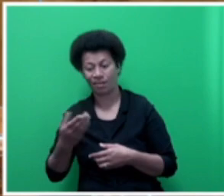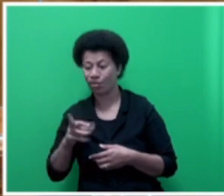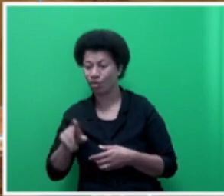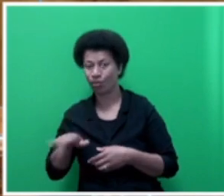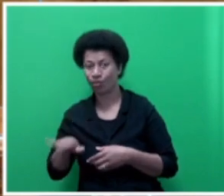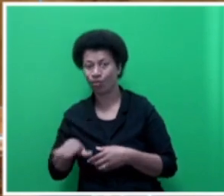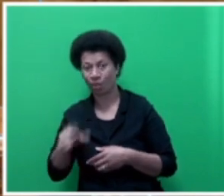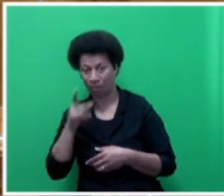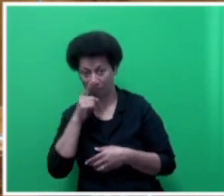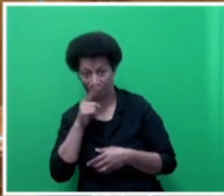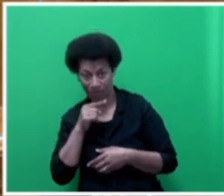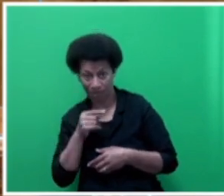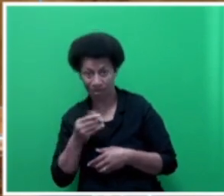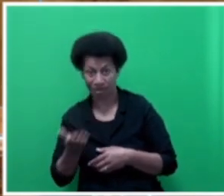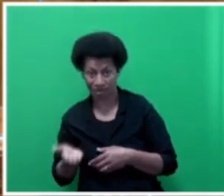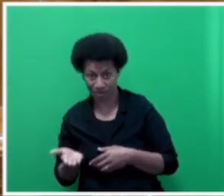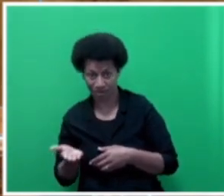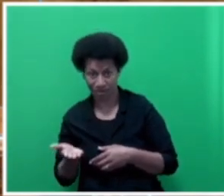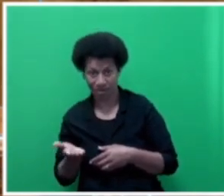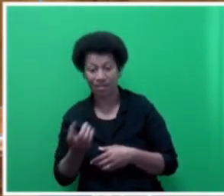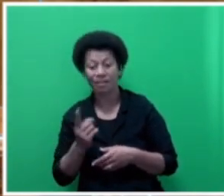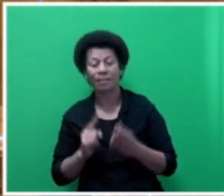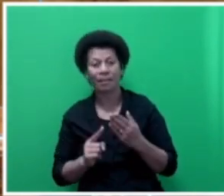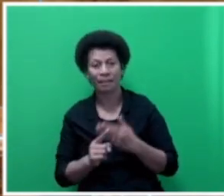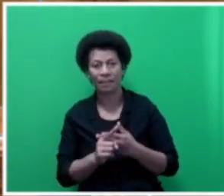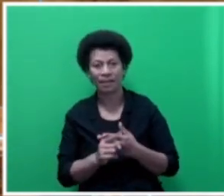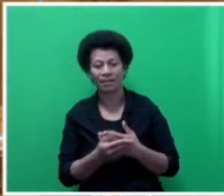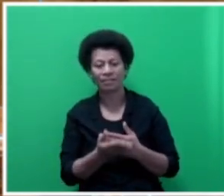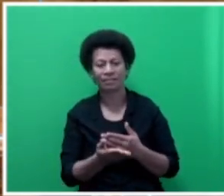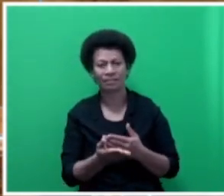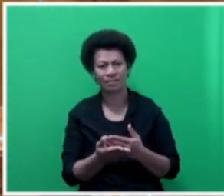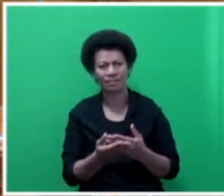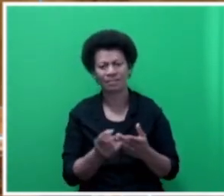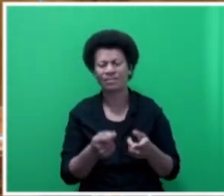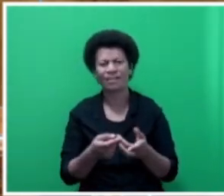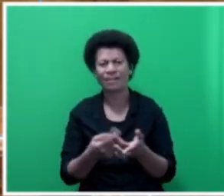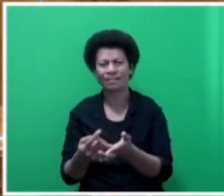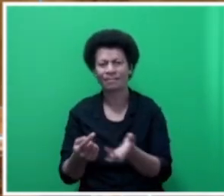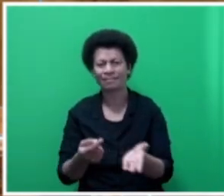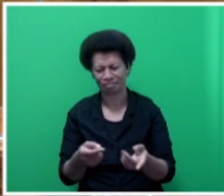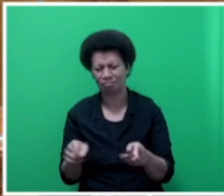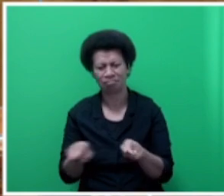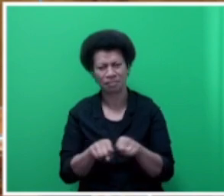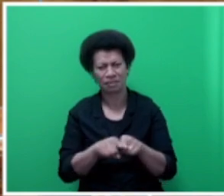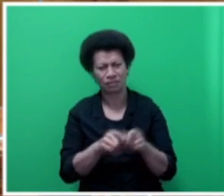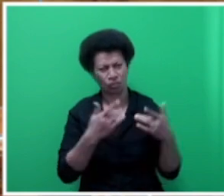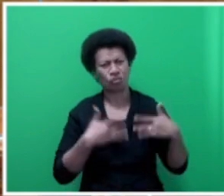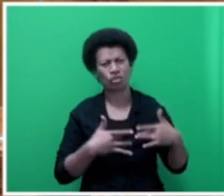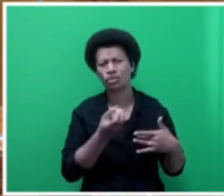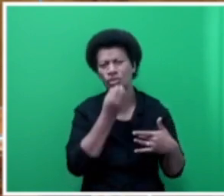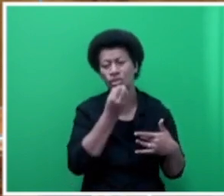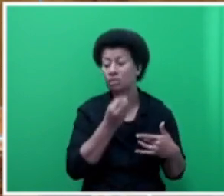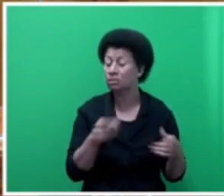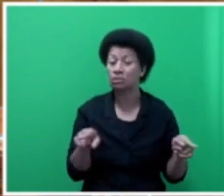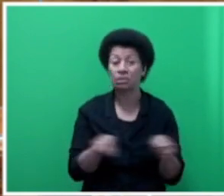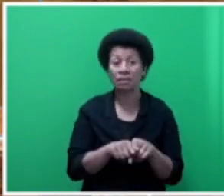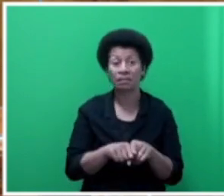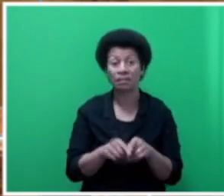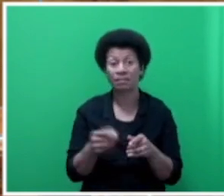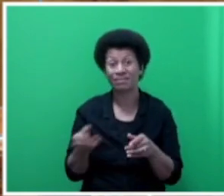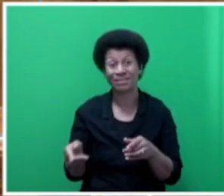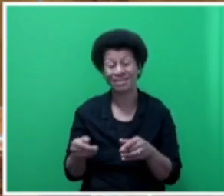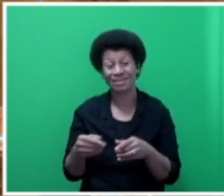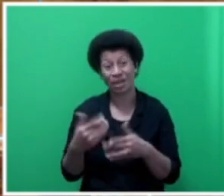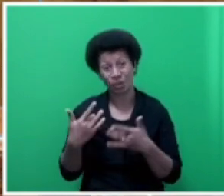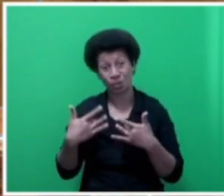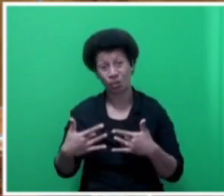people, but you're excluding the rich because they also eat that. It also means that the poor will have difficulties